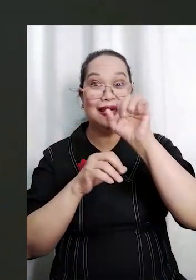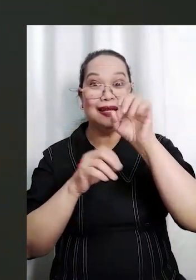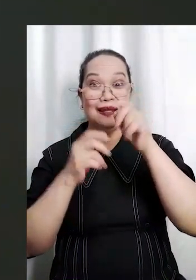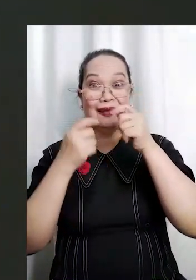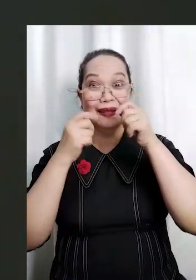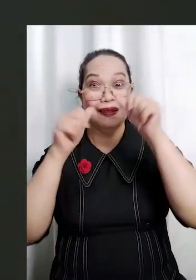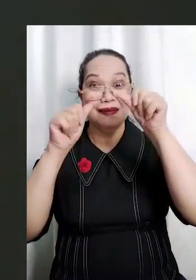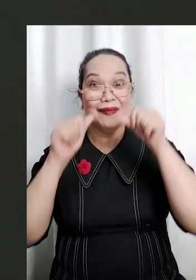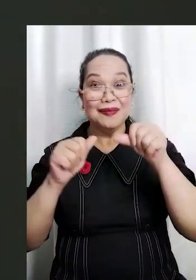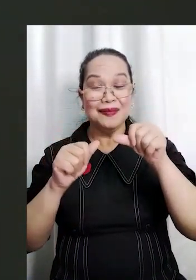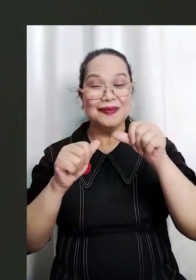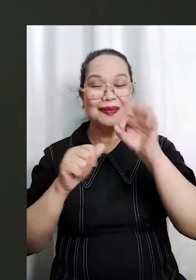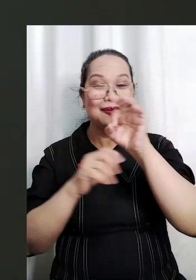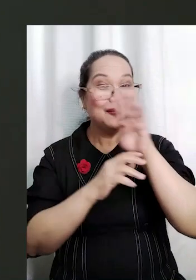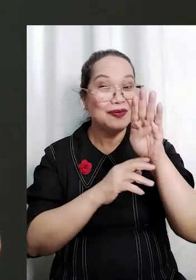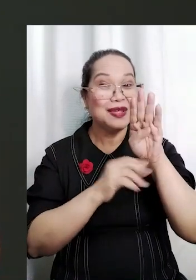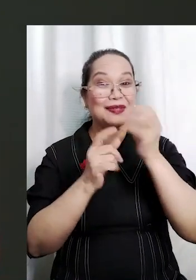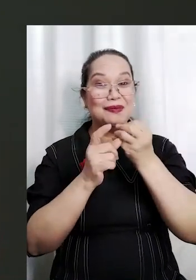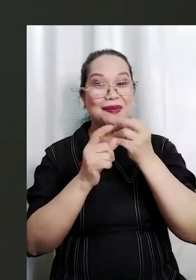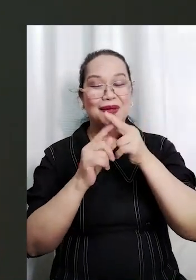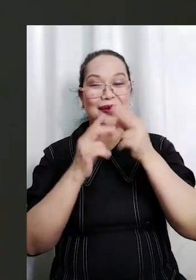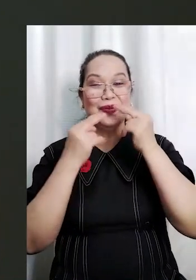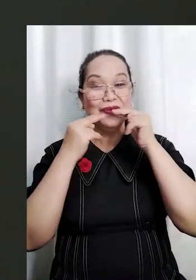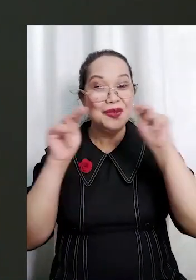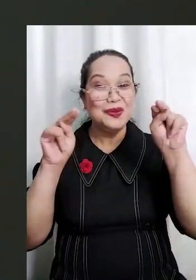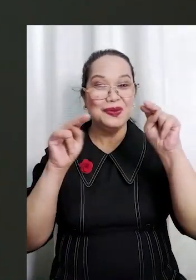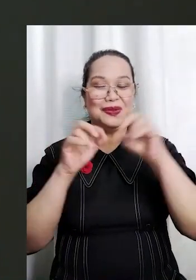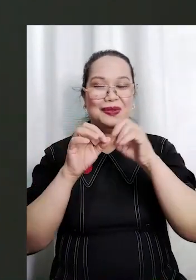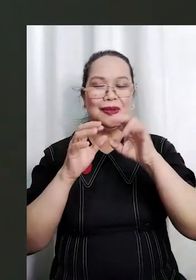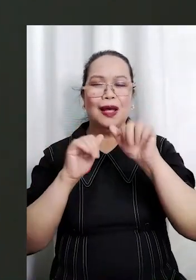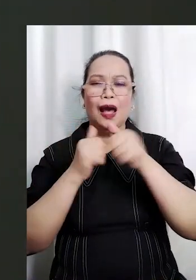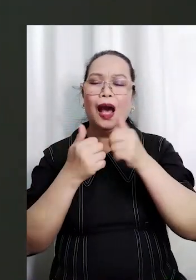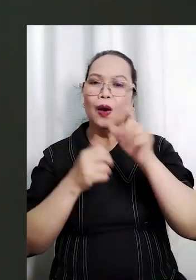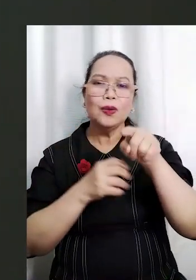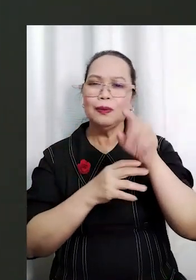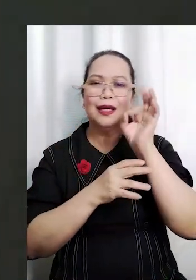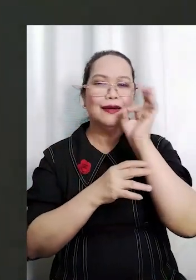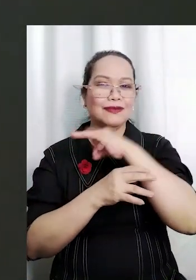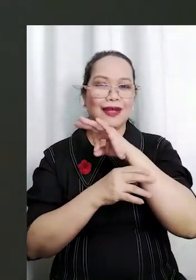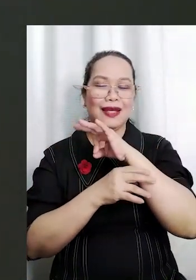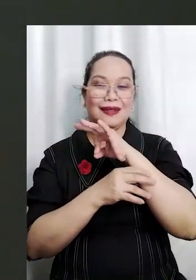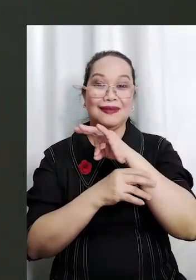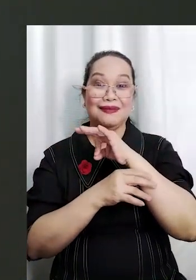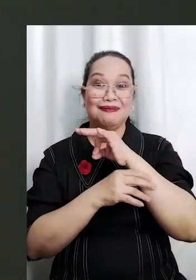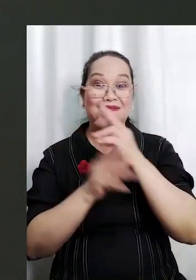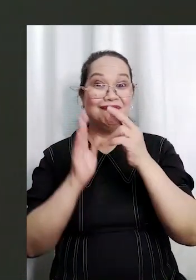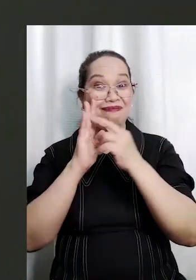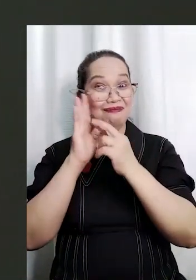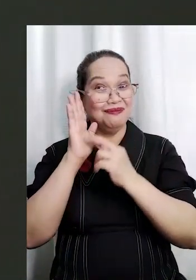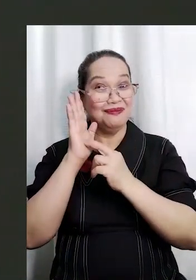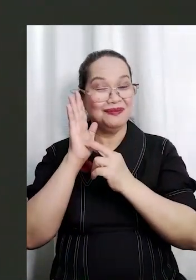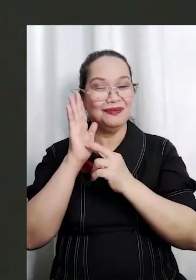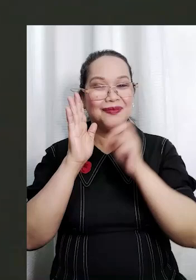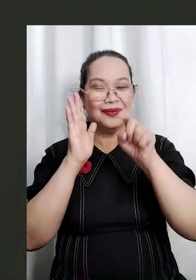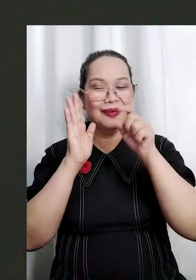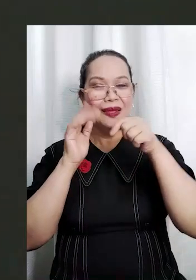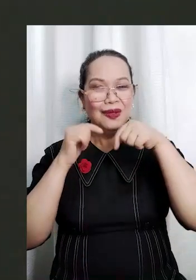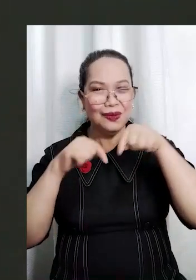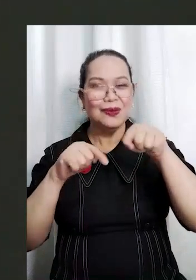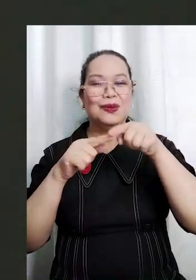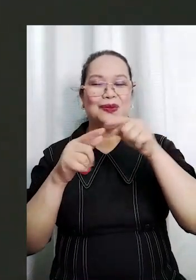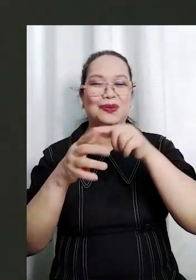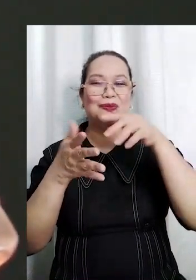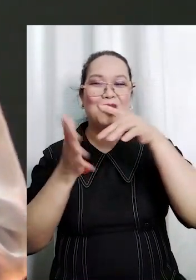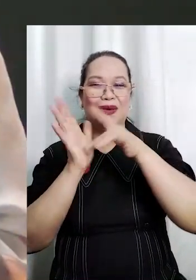at i-analyze namin bakit ito fake. Paano ito naging fake? Ang prinsipyo, mag-attend ka ng